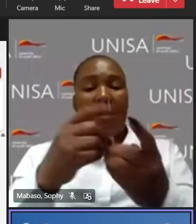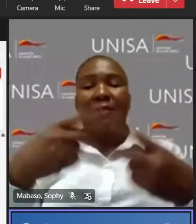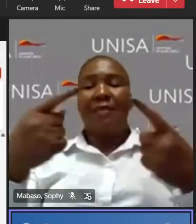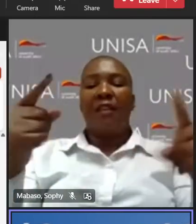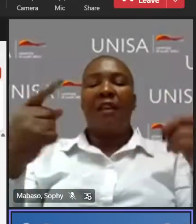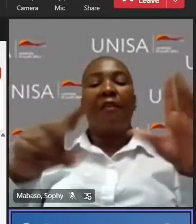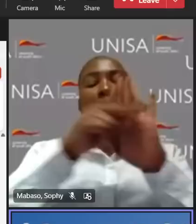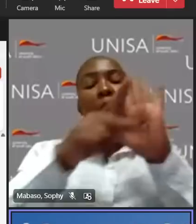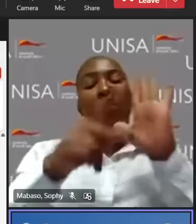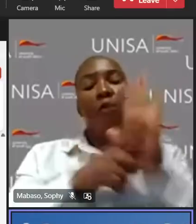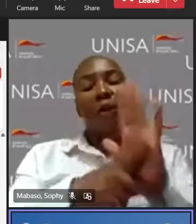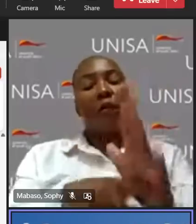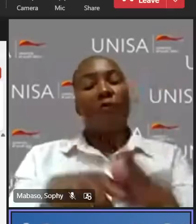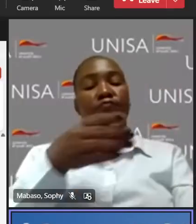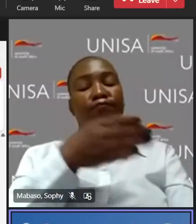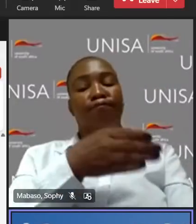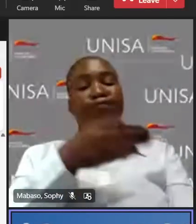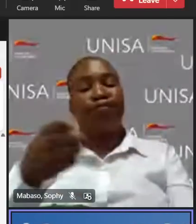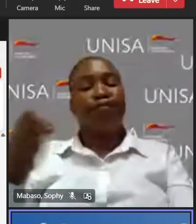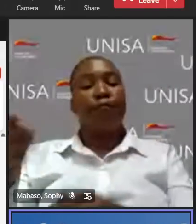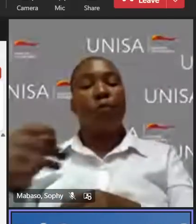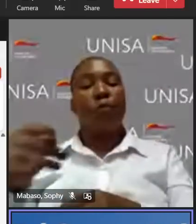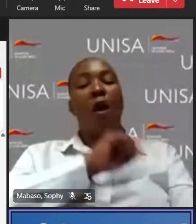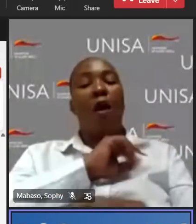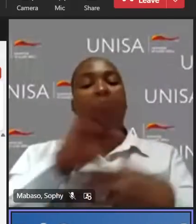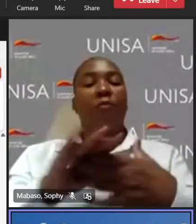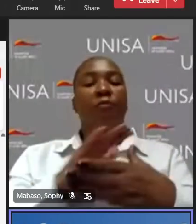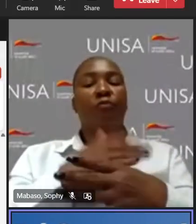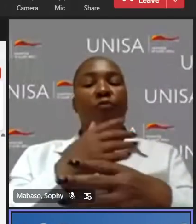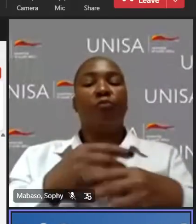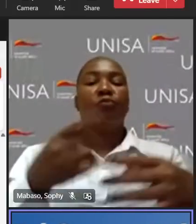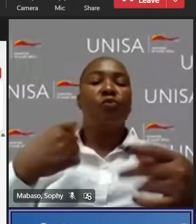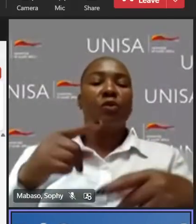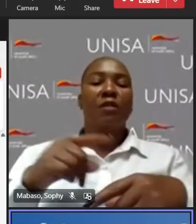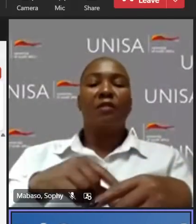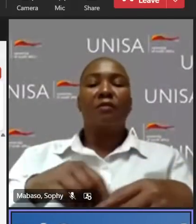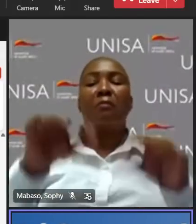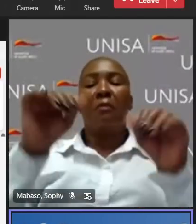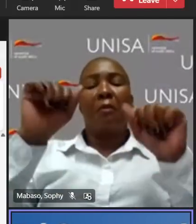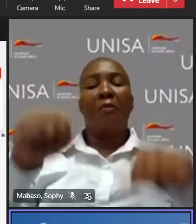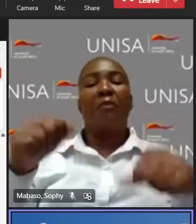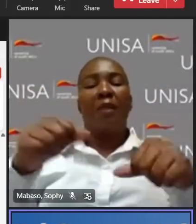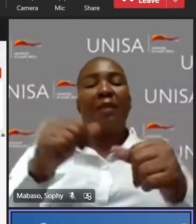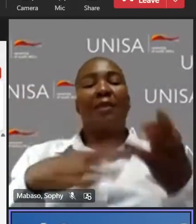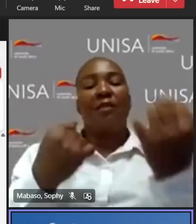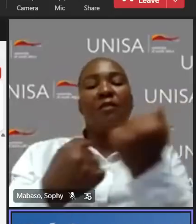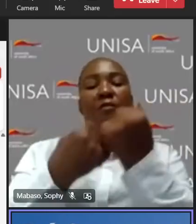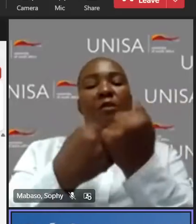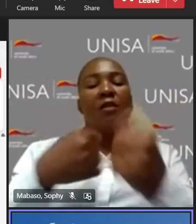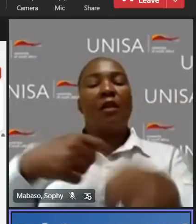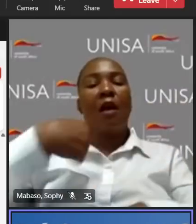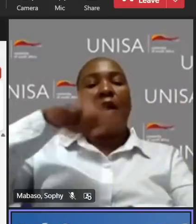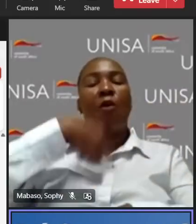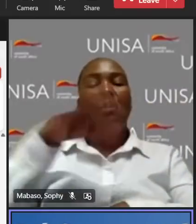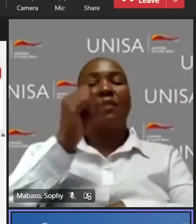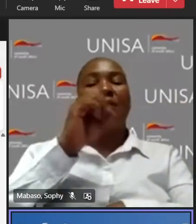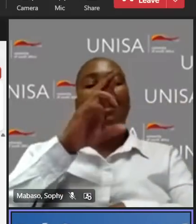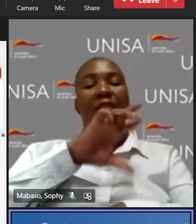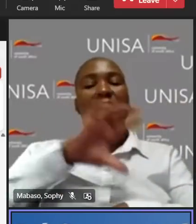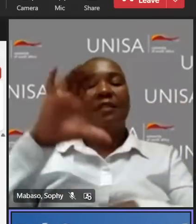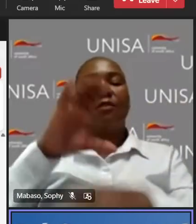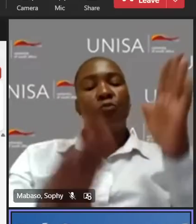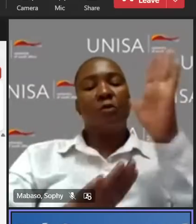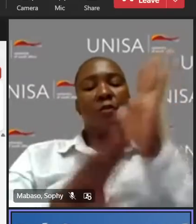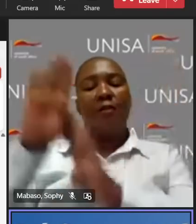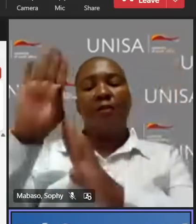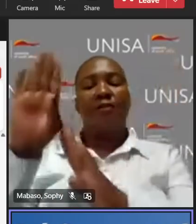programs, because we very committed to support our SLC to be successful. Hence,